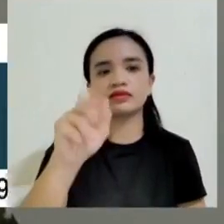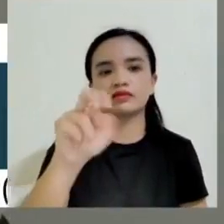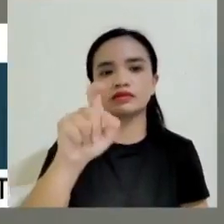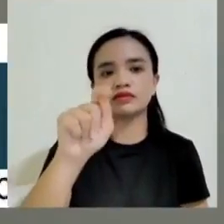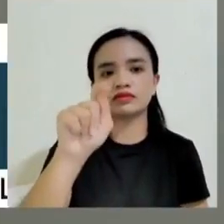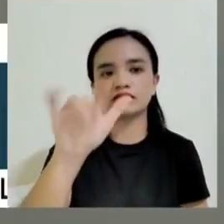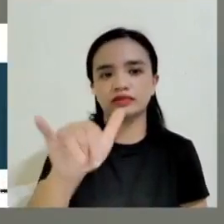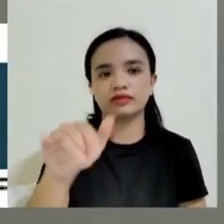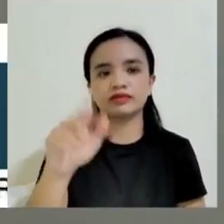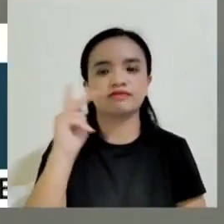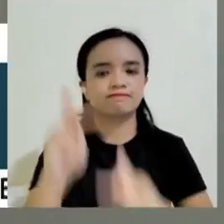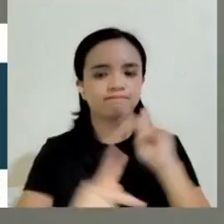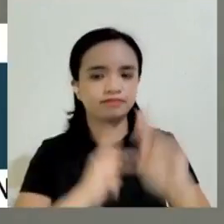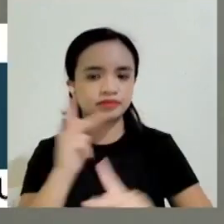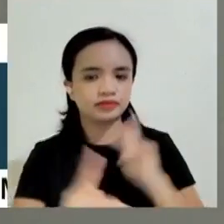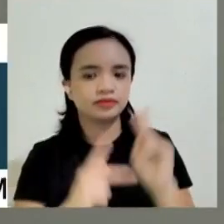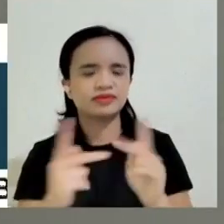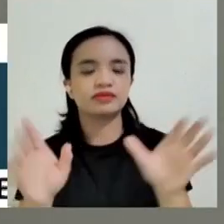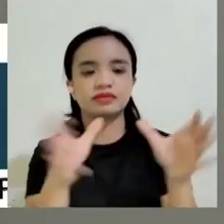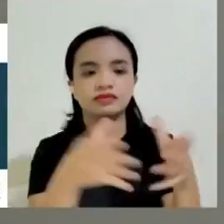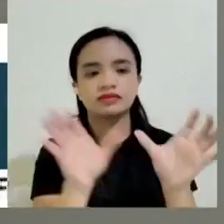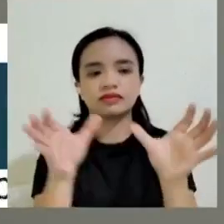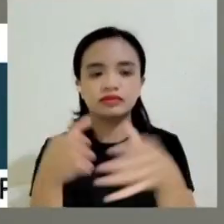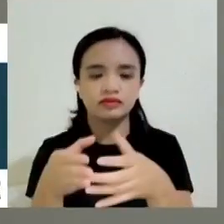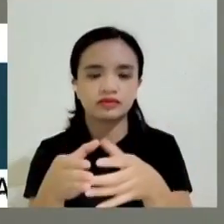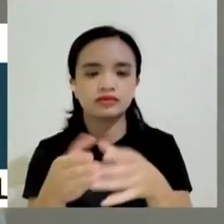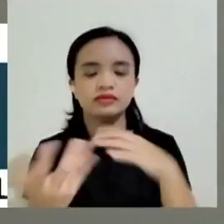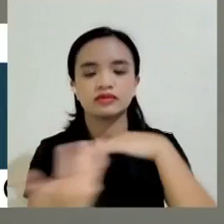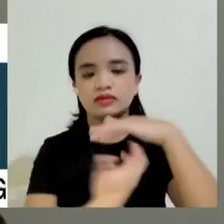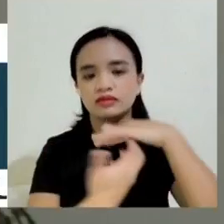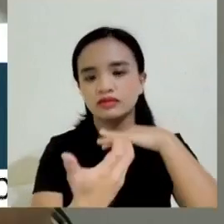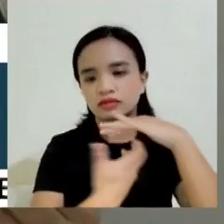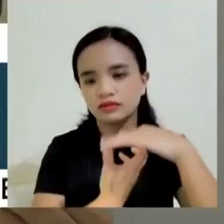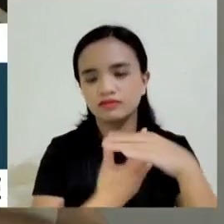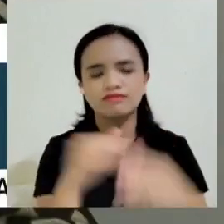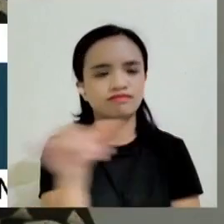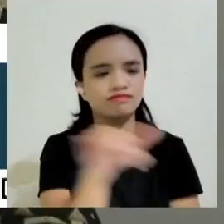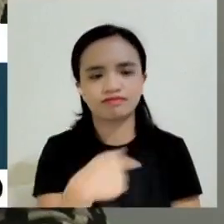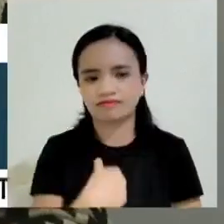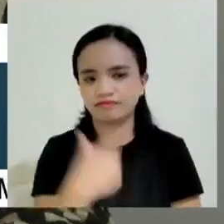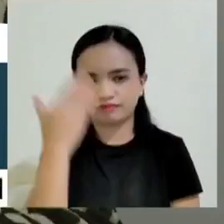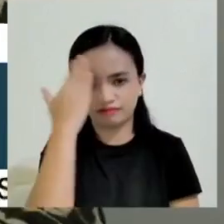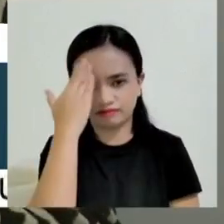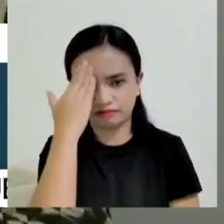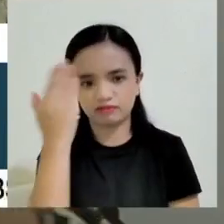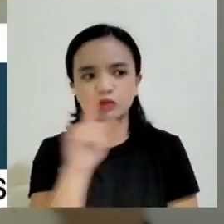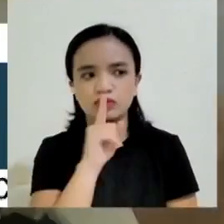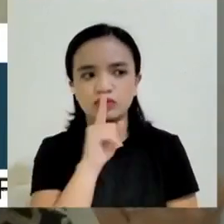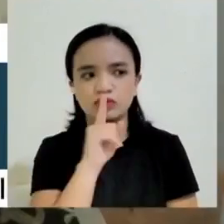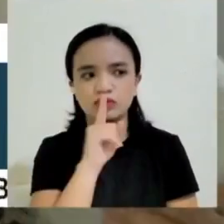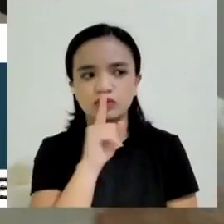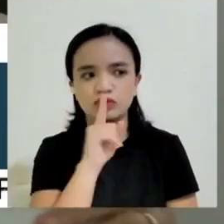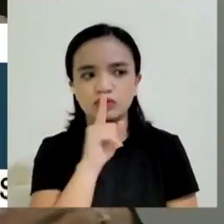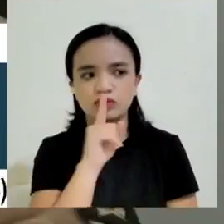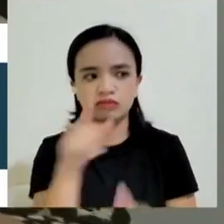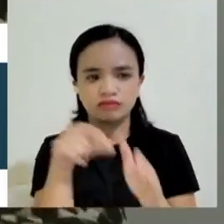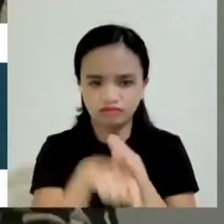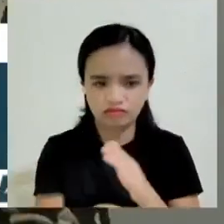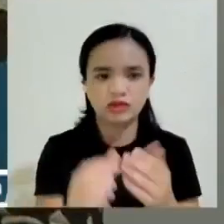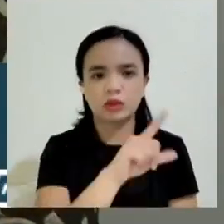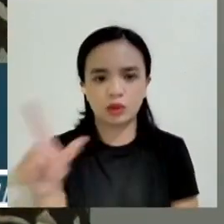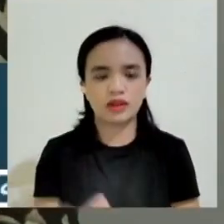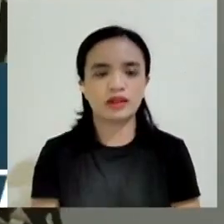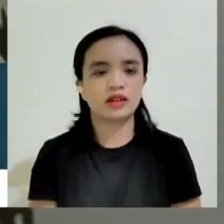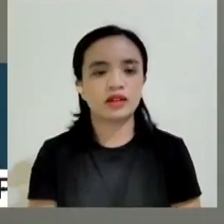people, of their sectors, of their stakeholders, even as I knew they were deep inside, all of them were sharing our